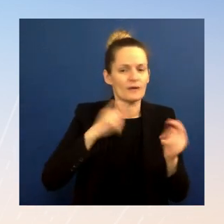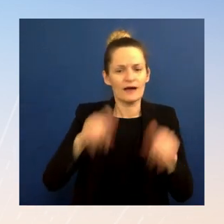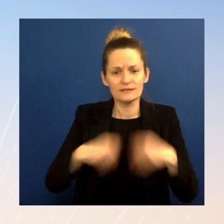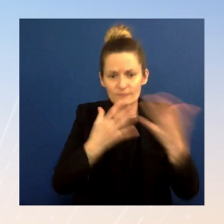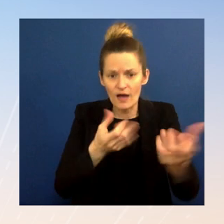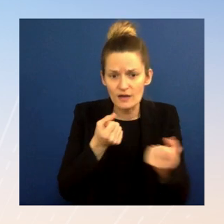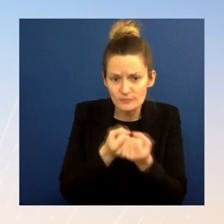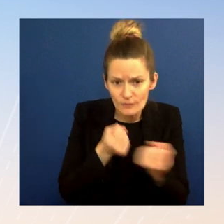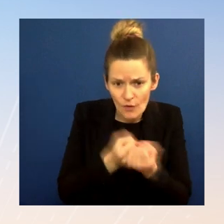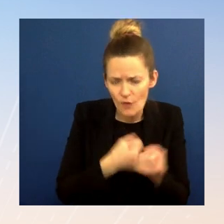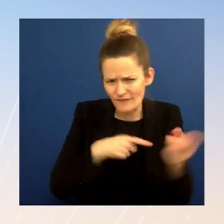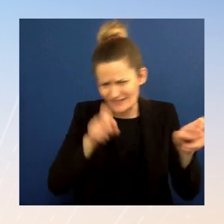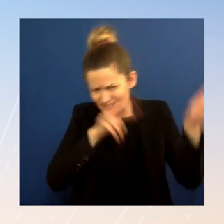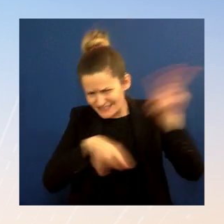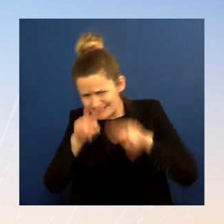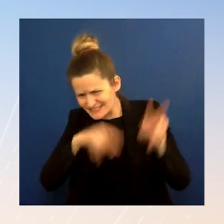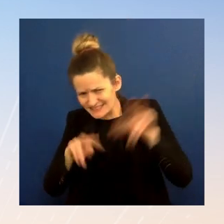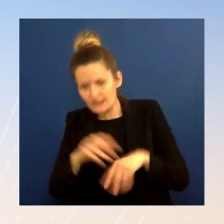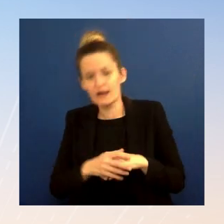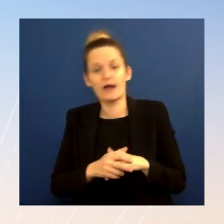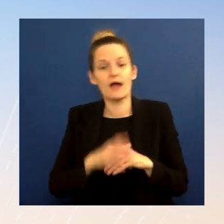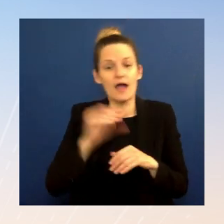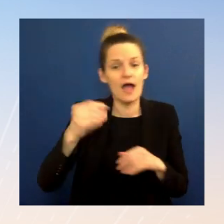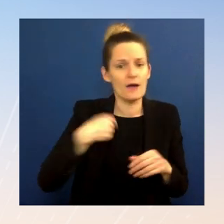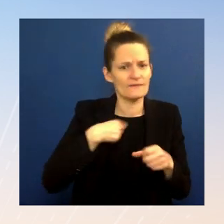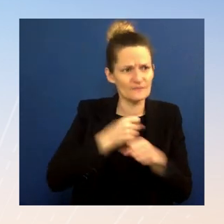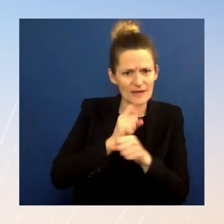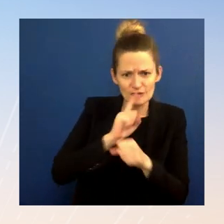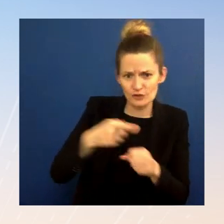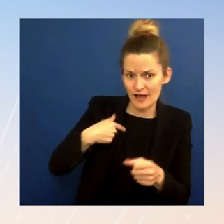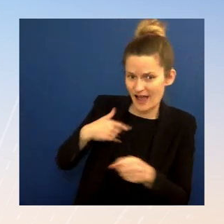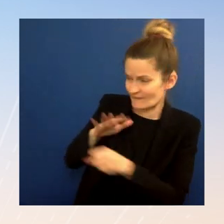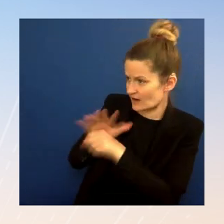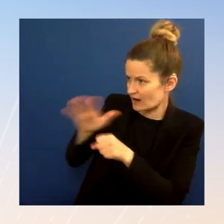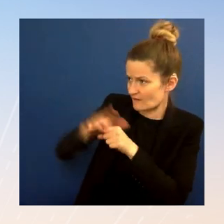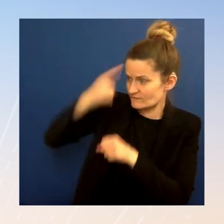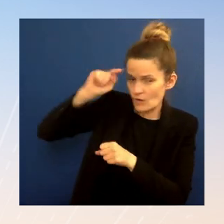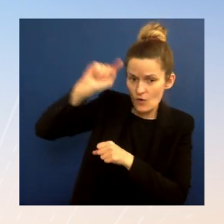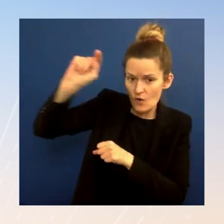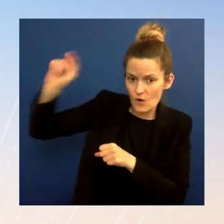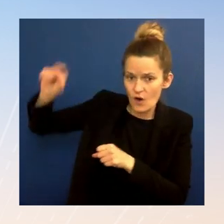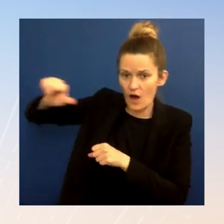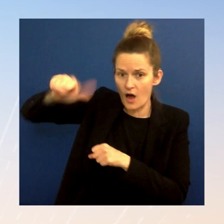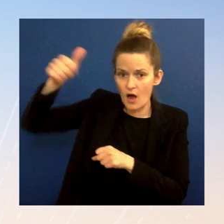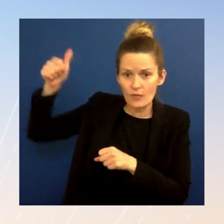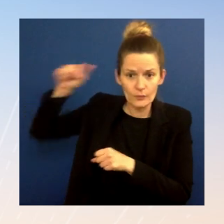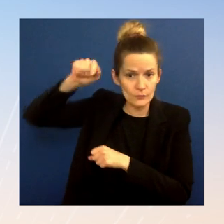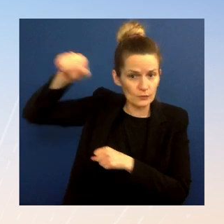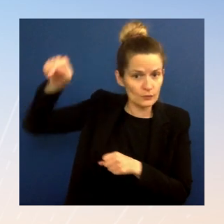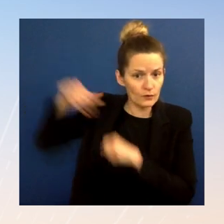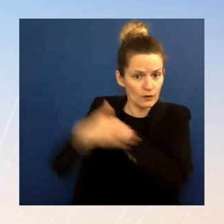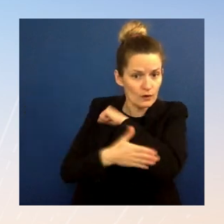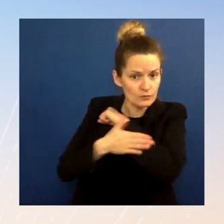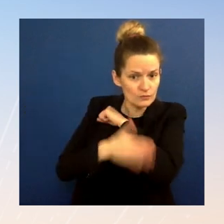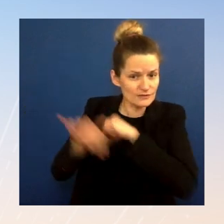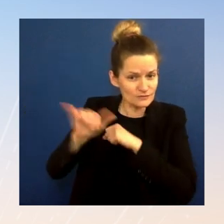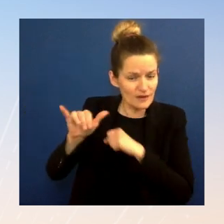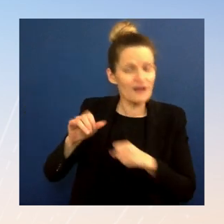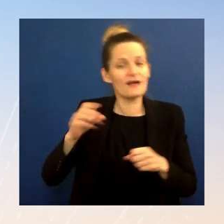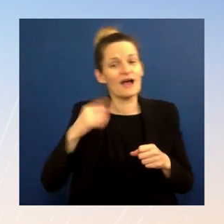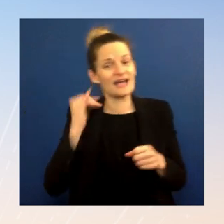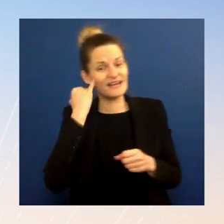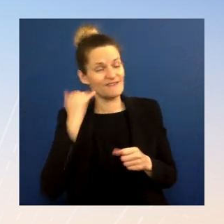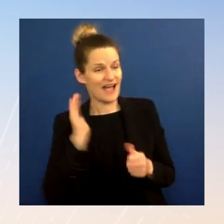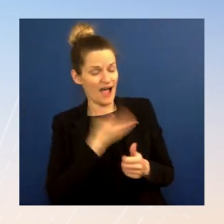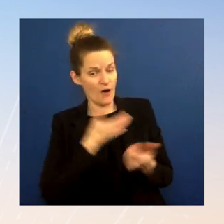which is often a significant challenge. And we just want to make sure that if and when our allies are donating material, including us, they're not leaving a gap in their own